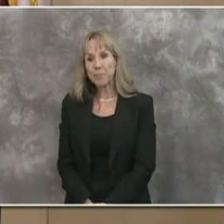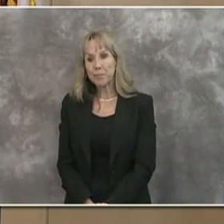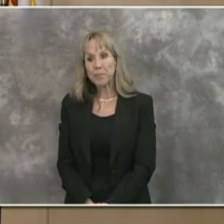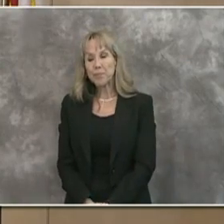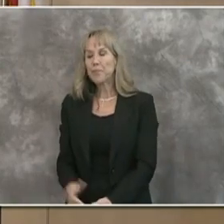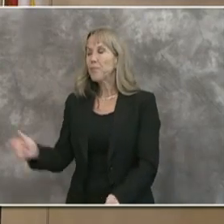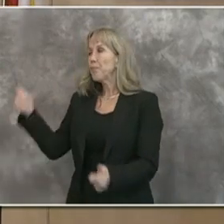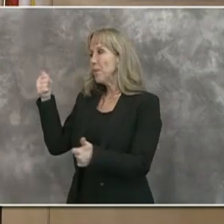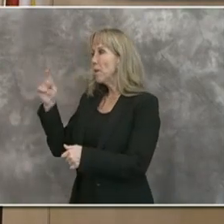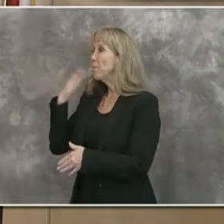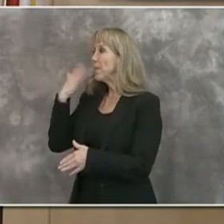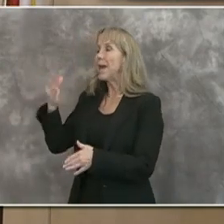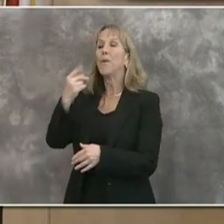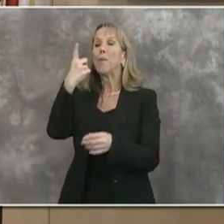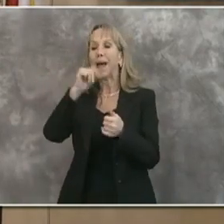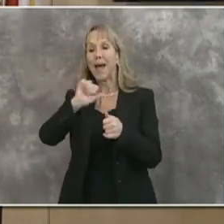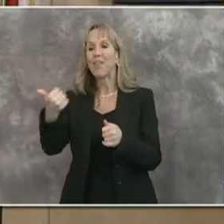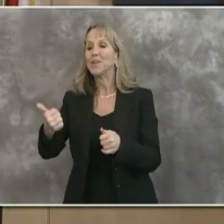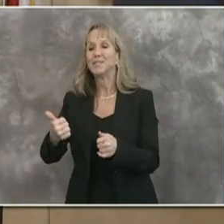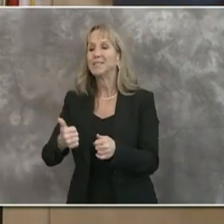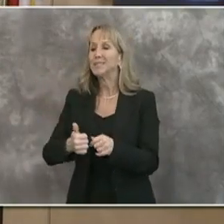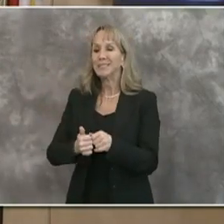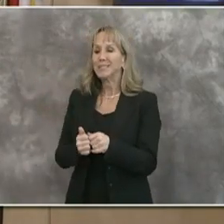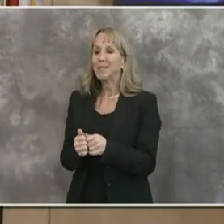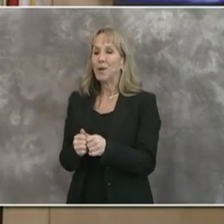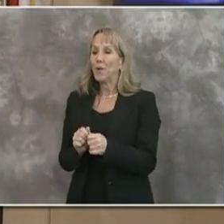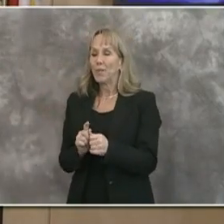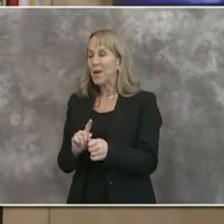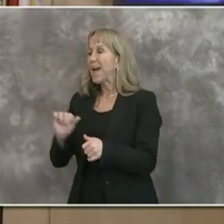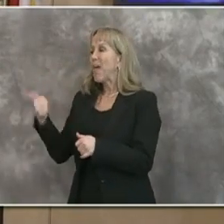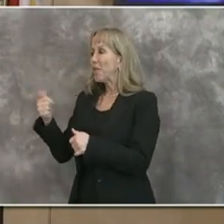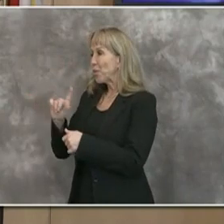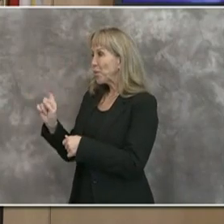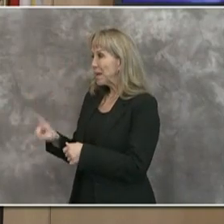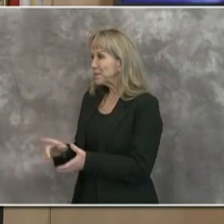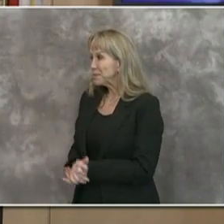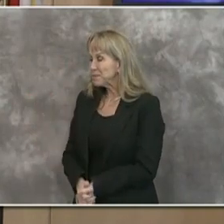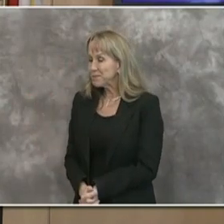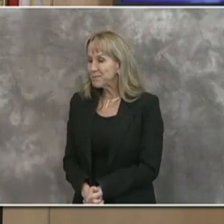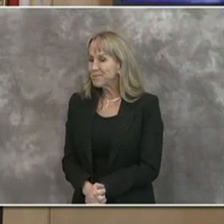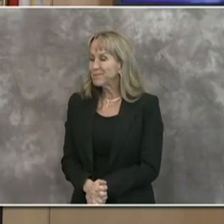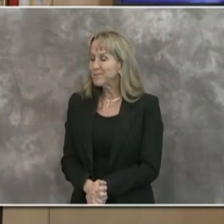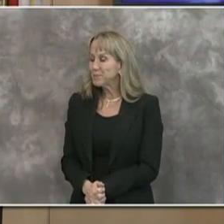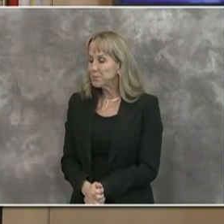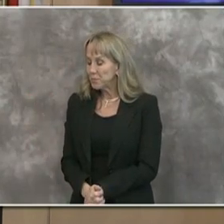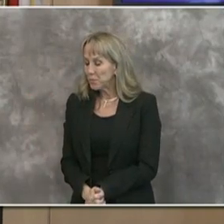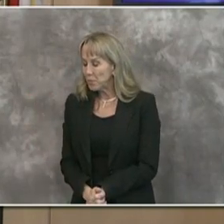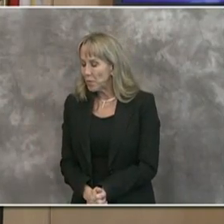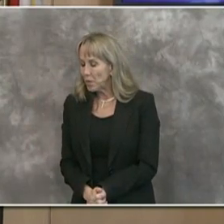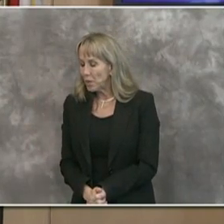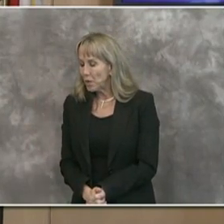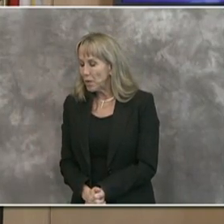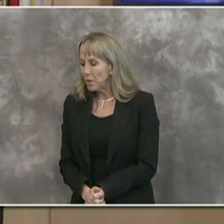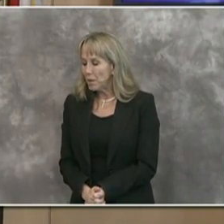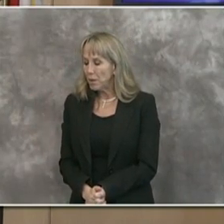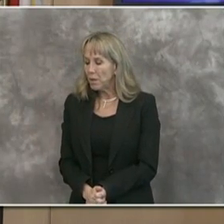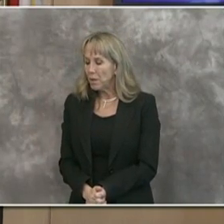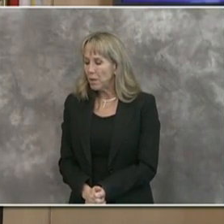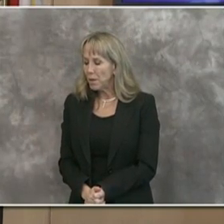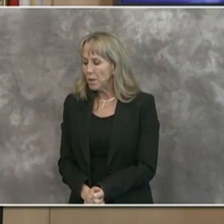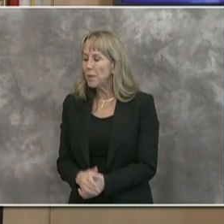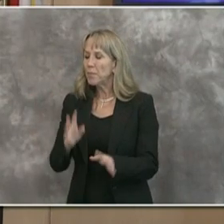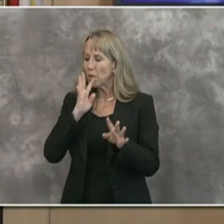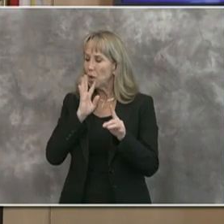Got it. Okay, thank you. And then just one other question. It's a bit long-winded. So all throughout these press briefings, you've been citing the